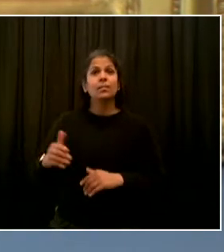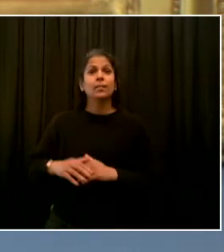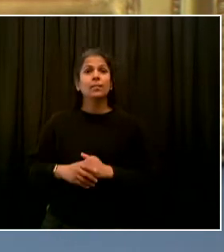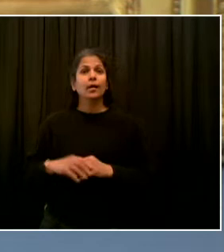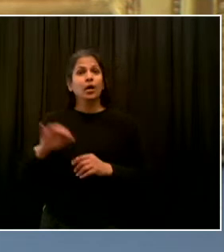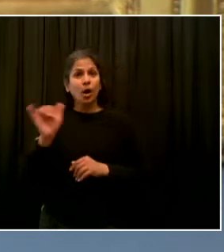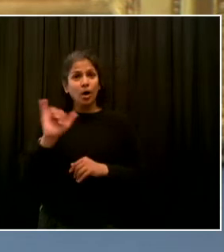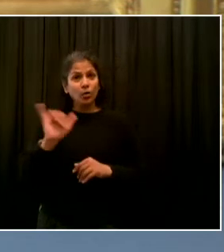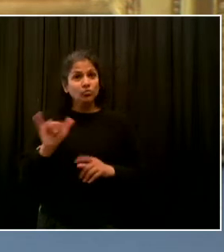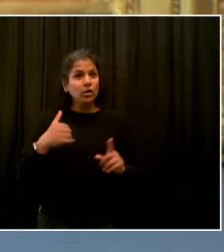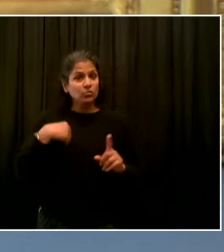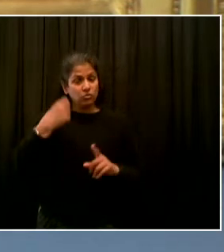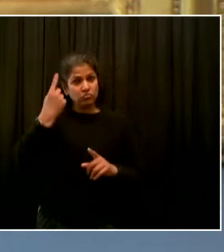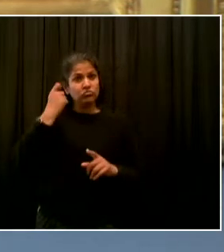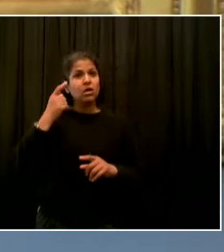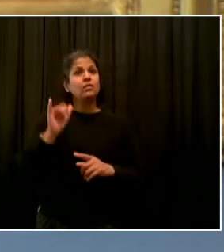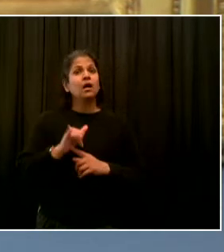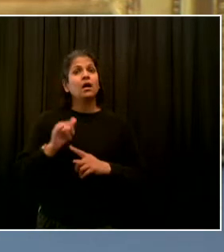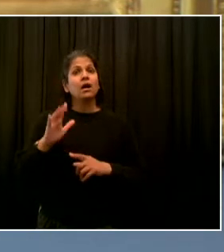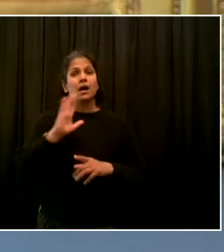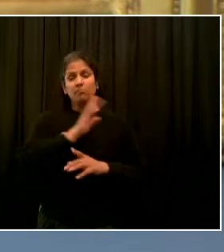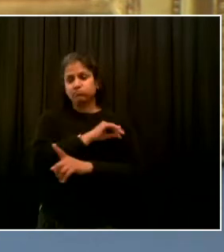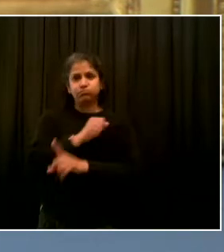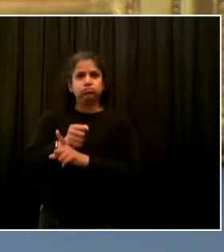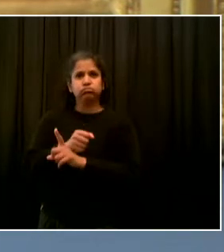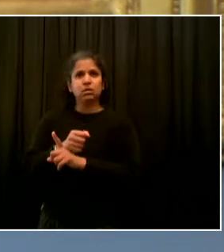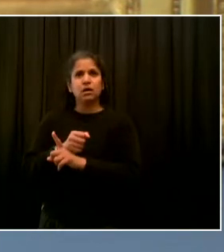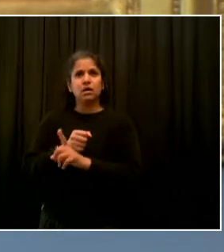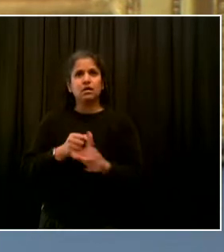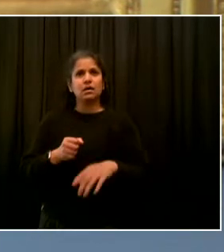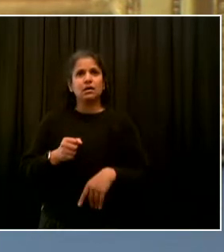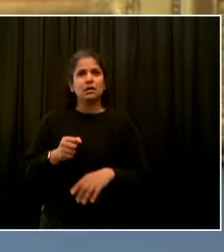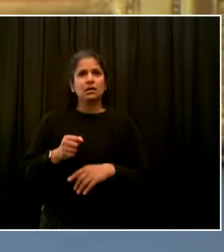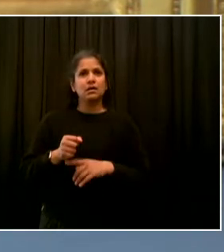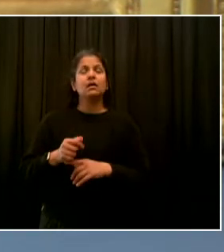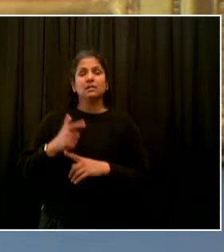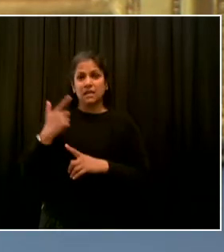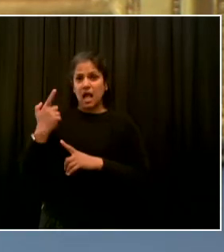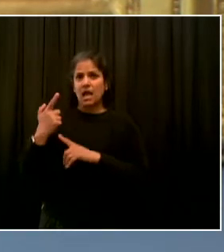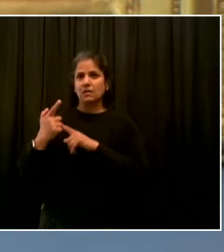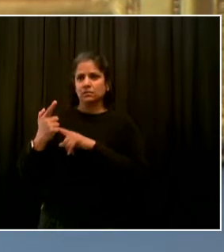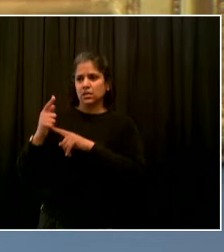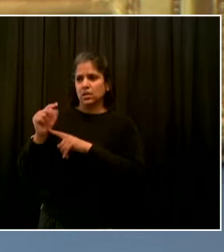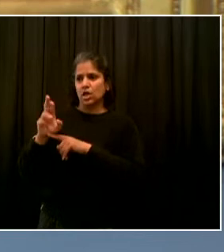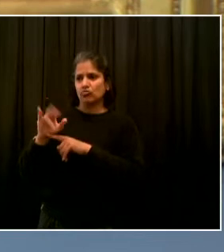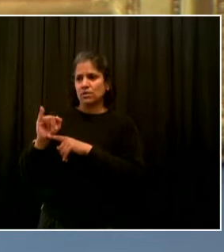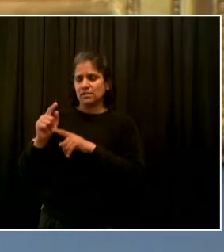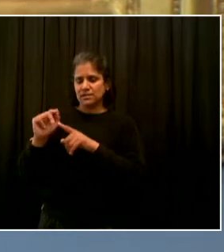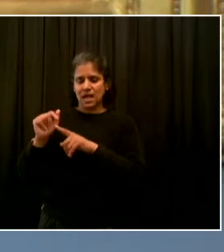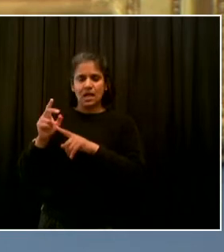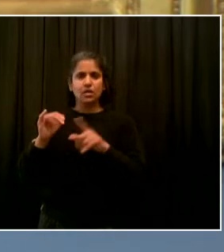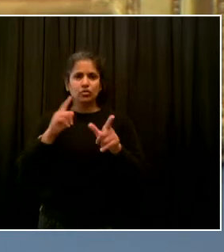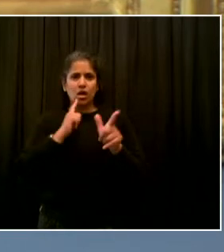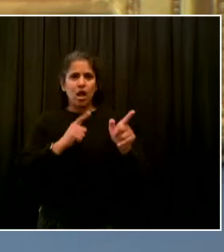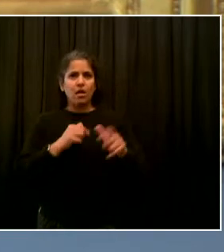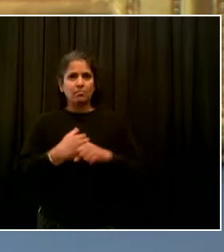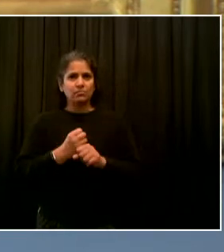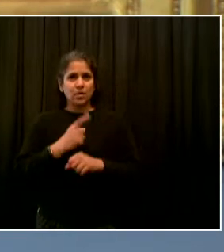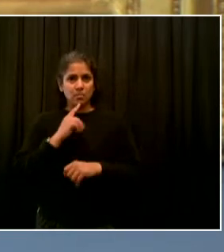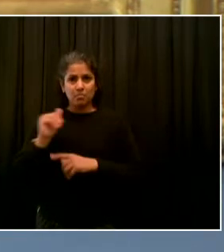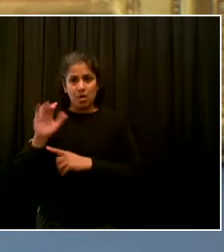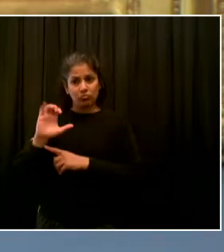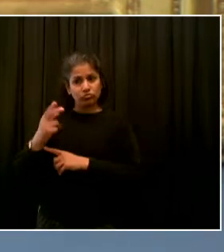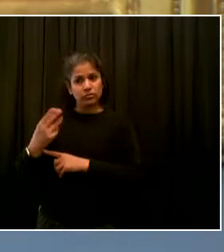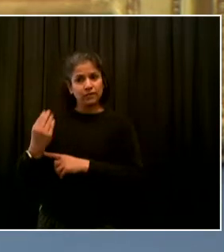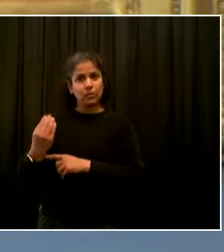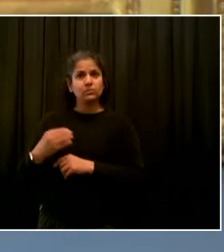as the anti-gun unit became operative on March 14th. I'm just wondering if relaunching this